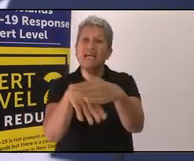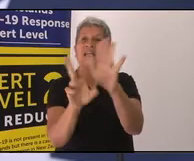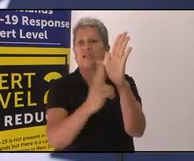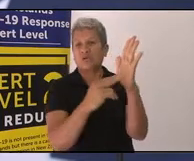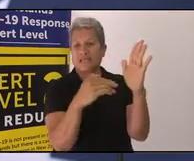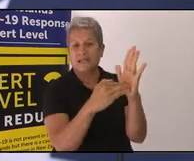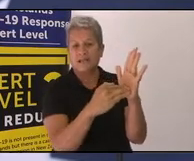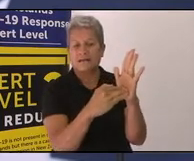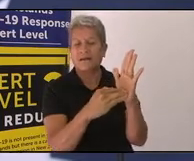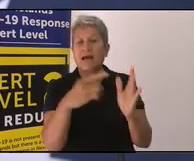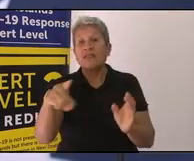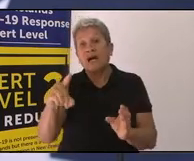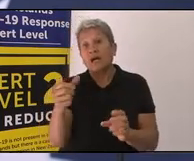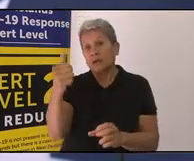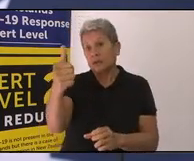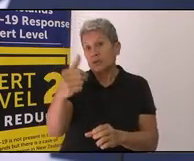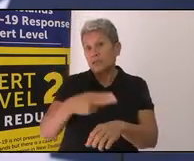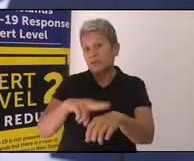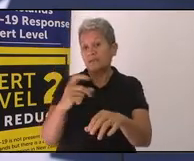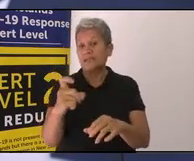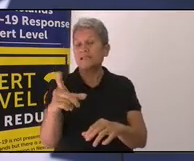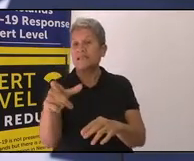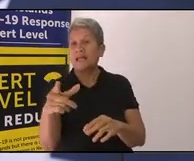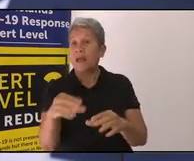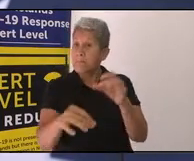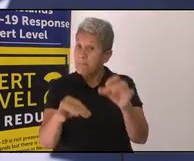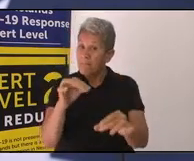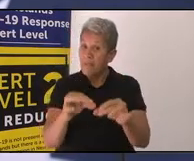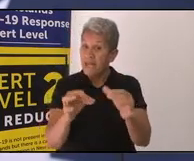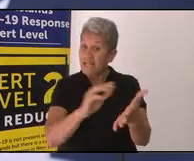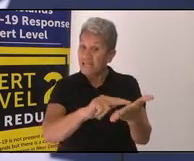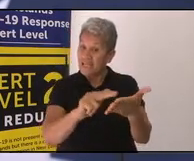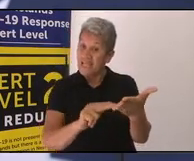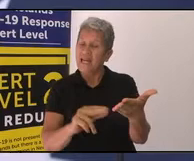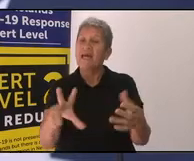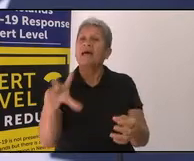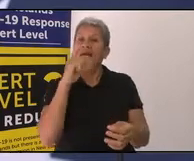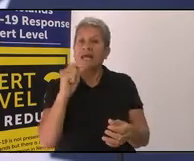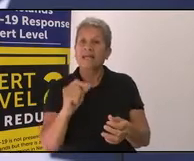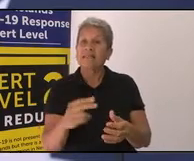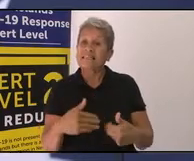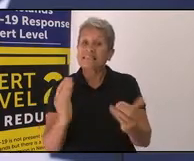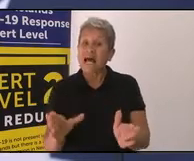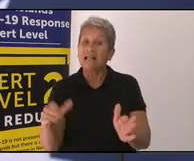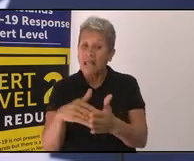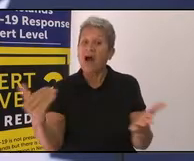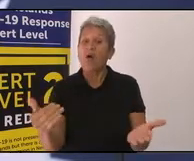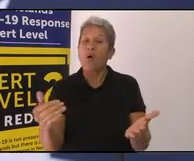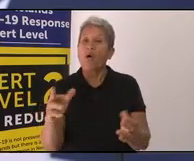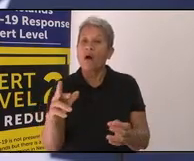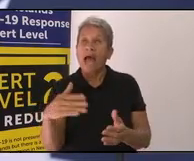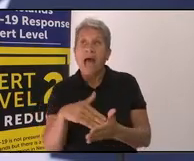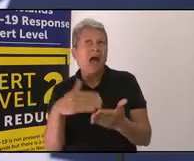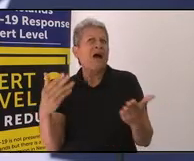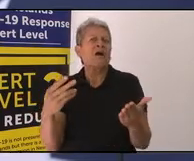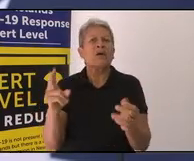New Zealand. The good news is that planning can begin for the managed return of those people stranded in